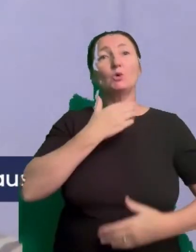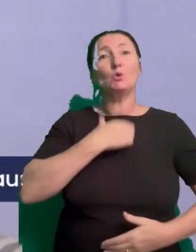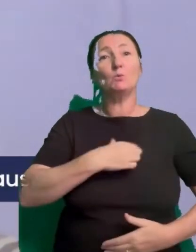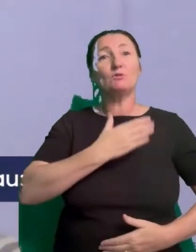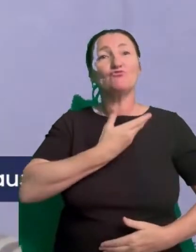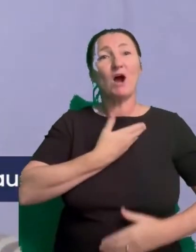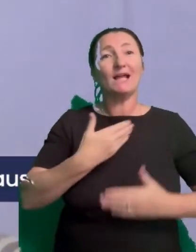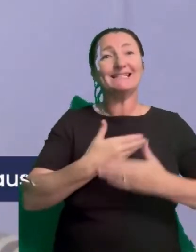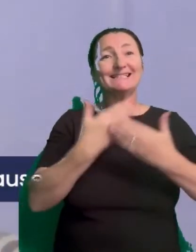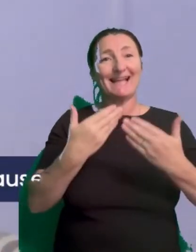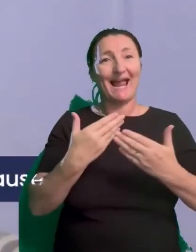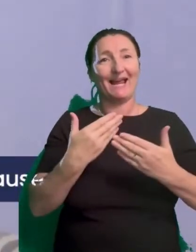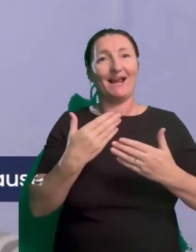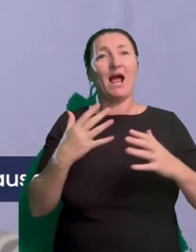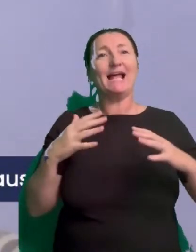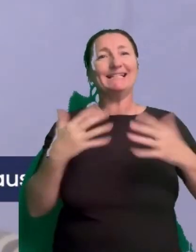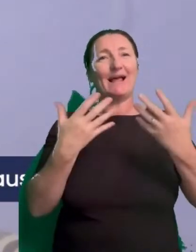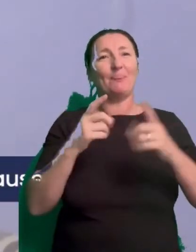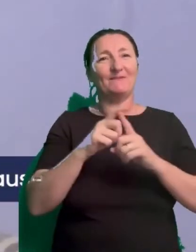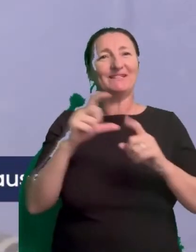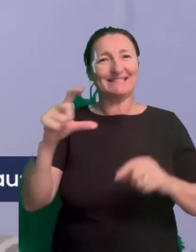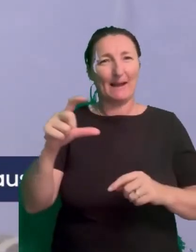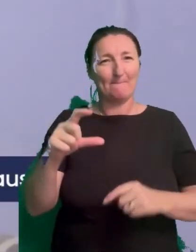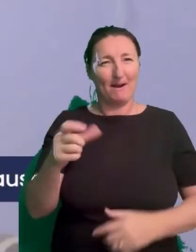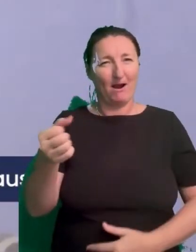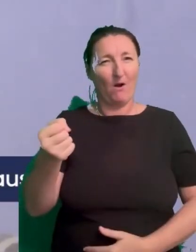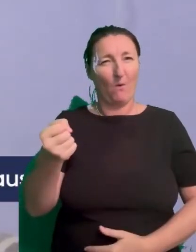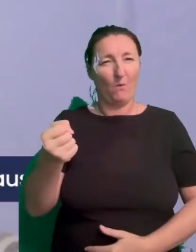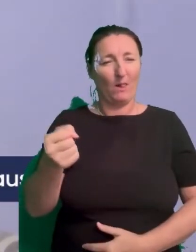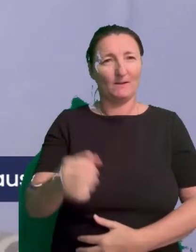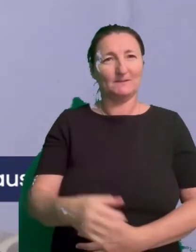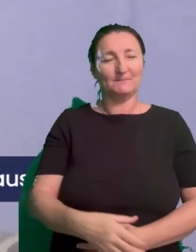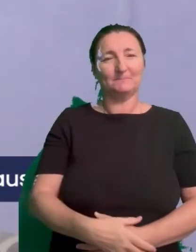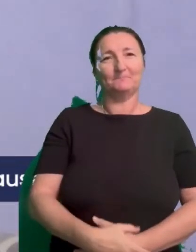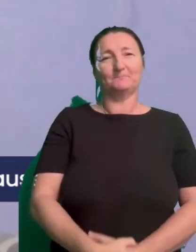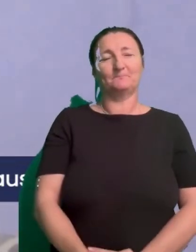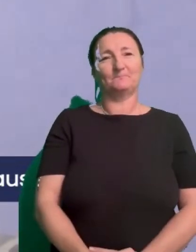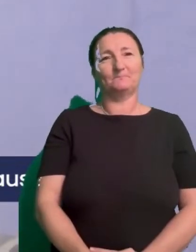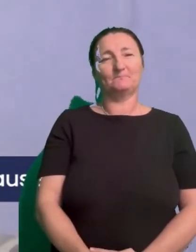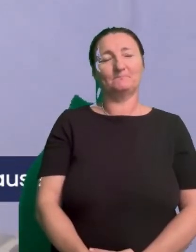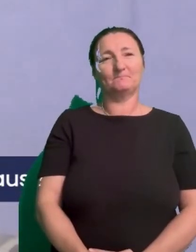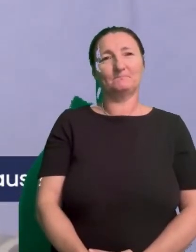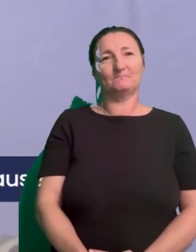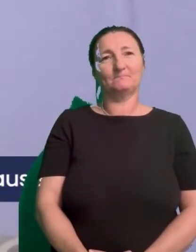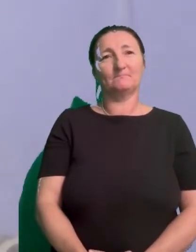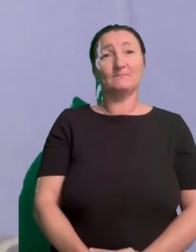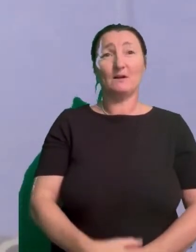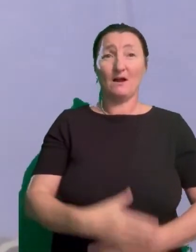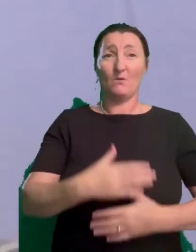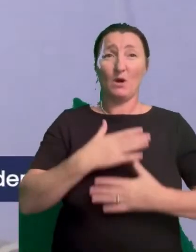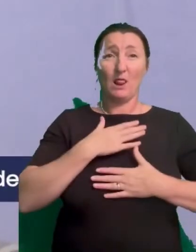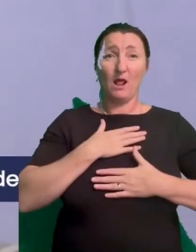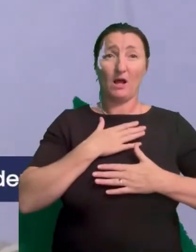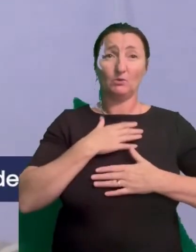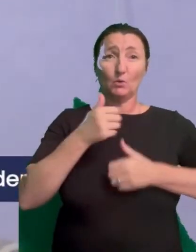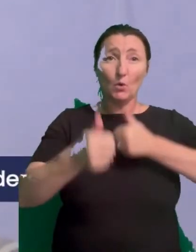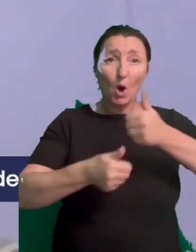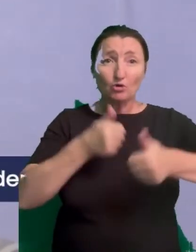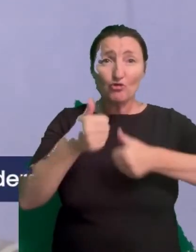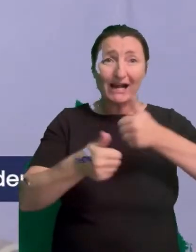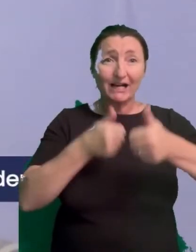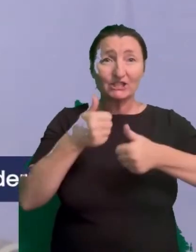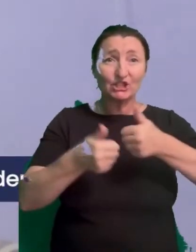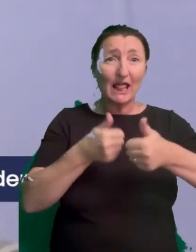But I would like to congratulate Open Inclusion because you